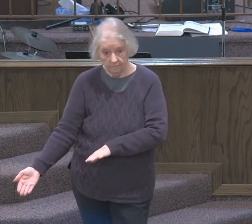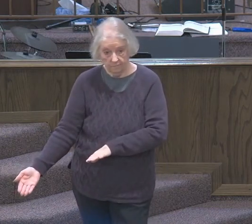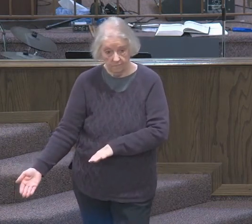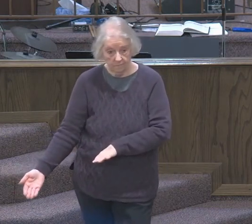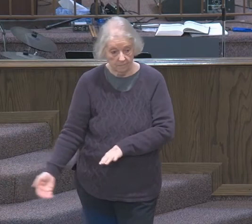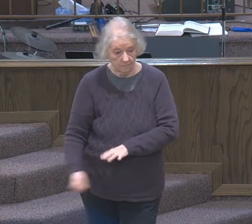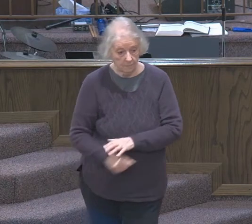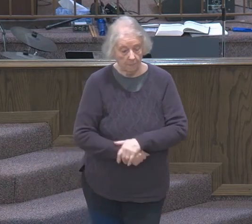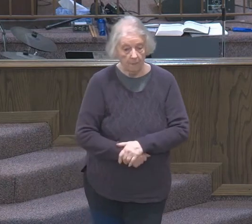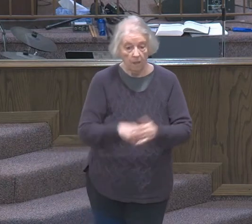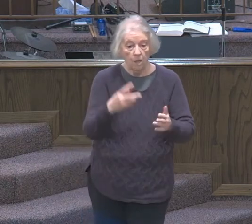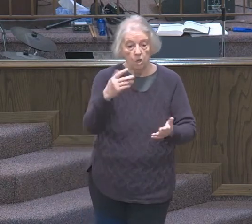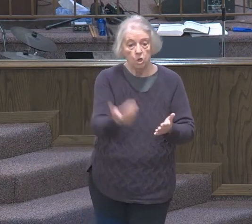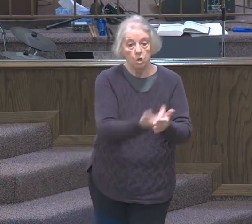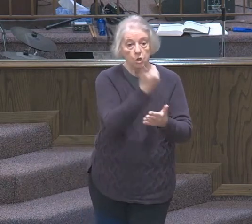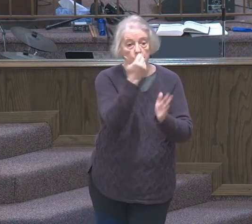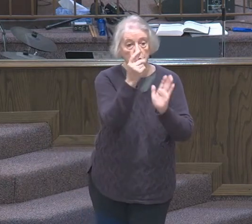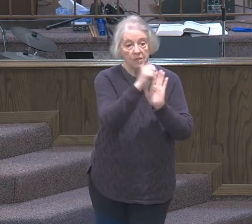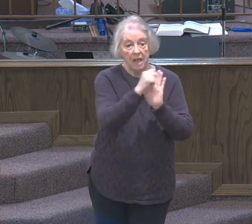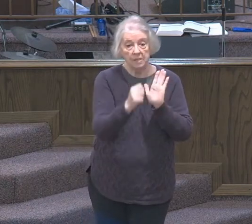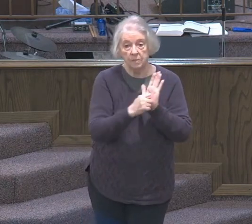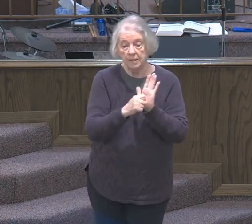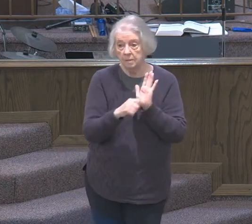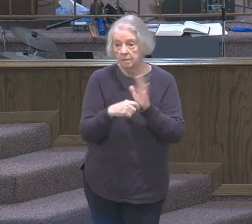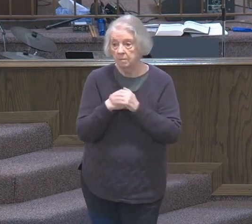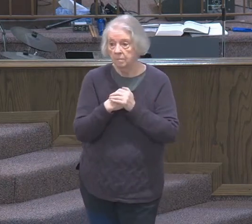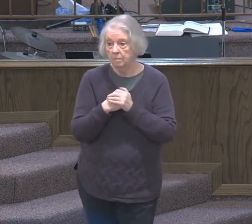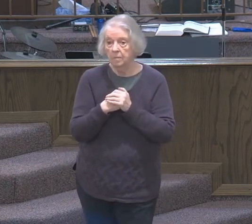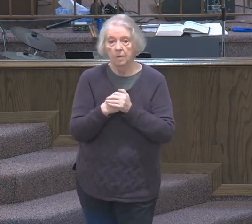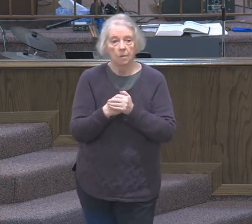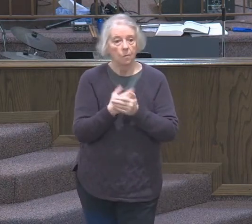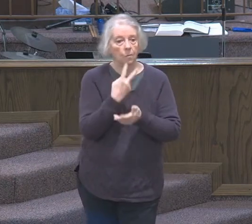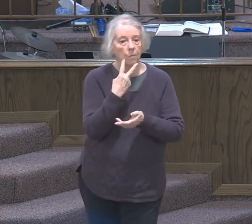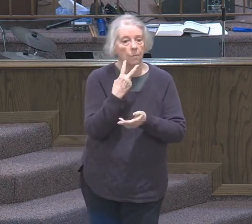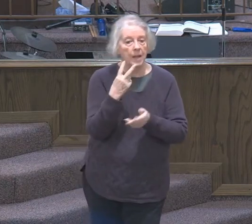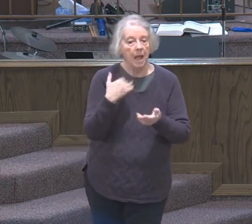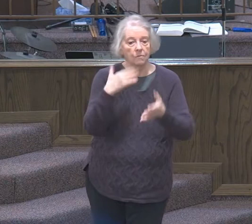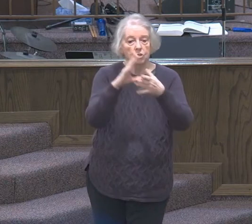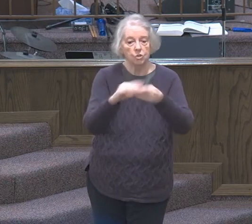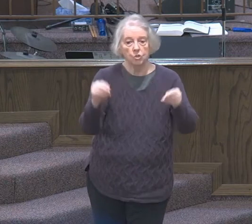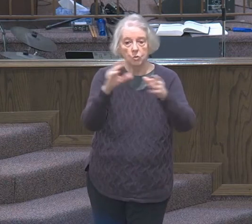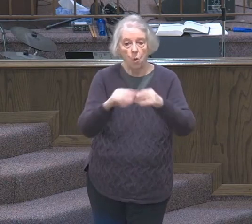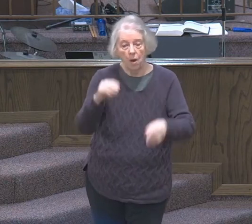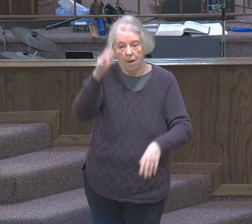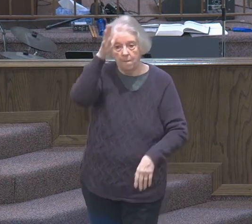Jump to the New Testament, and we find a man named Zacchaeus who responded to Jesus